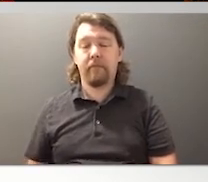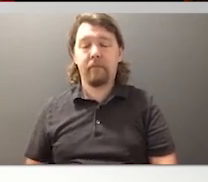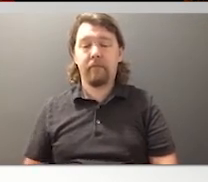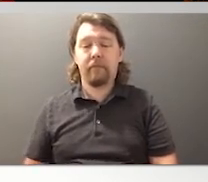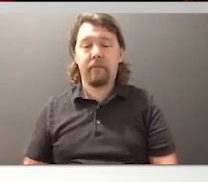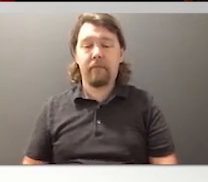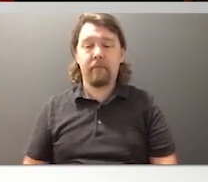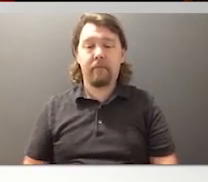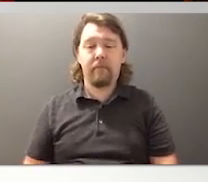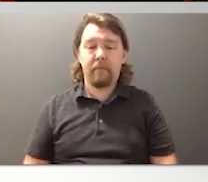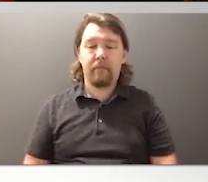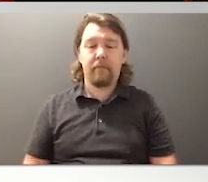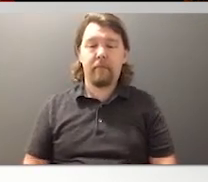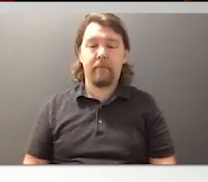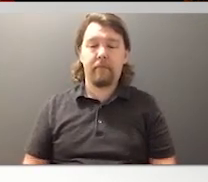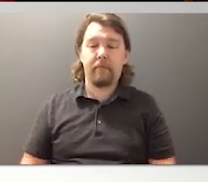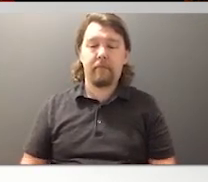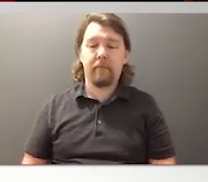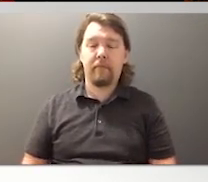The lady right there in front. Yes, you.